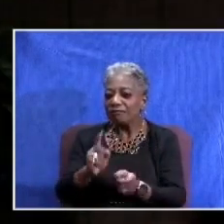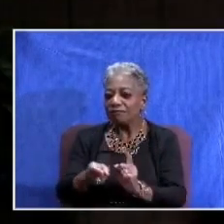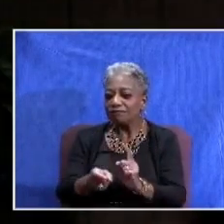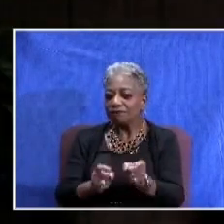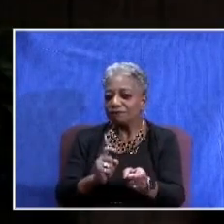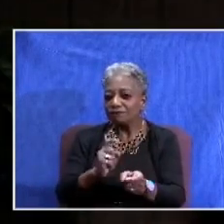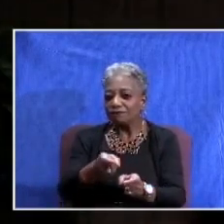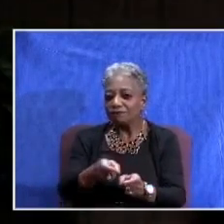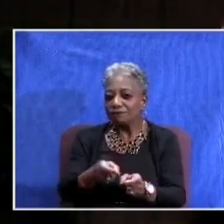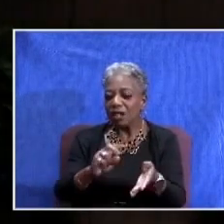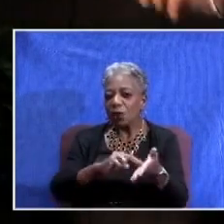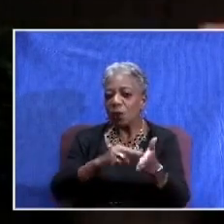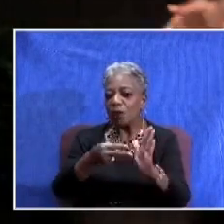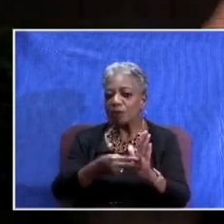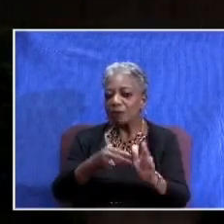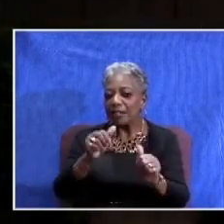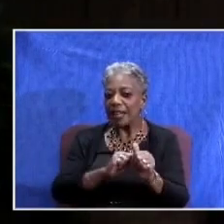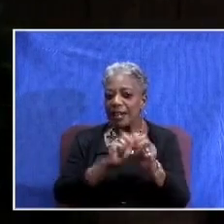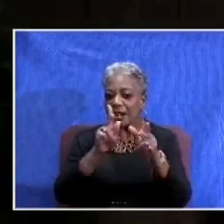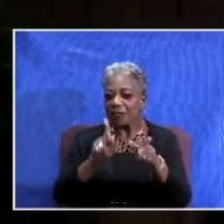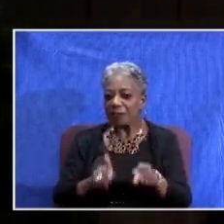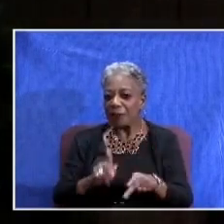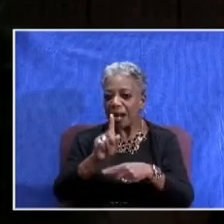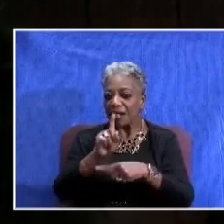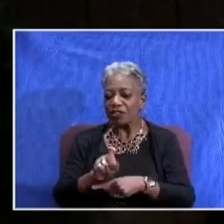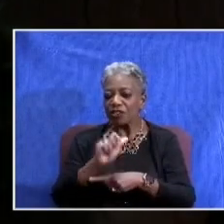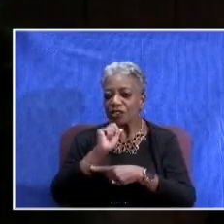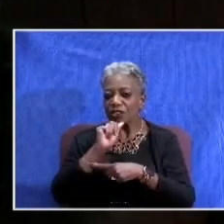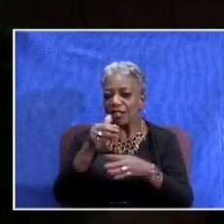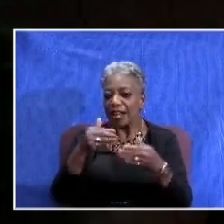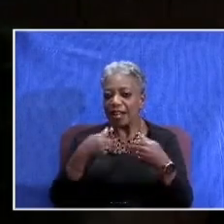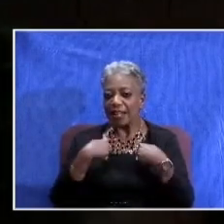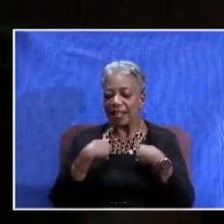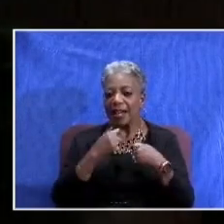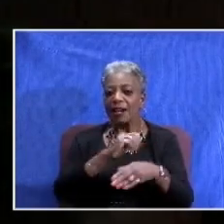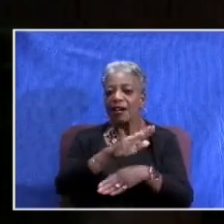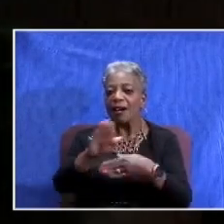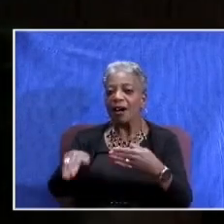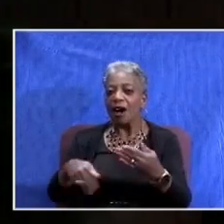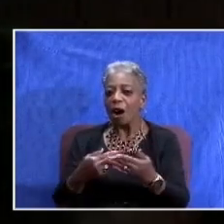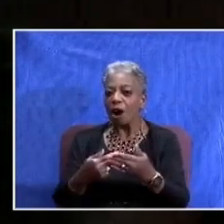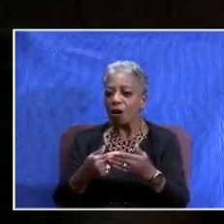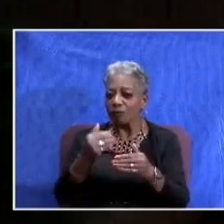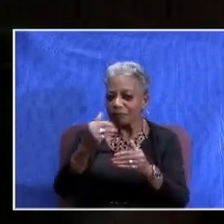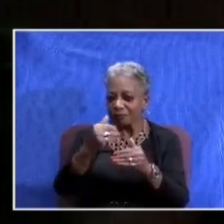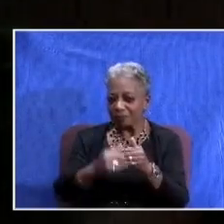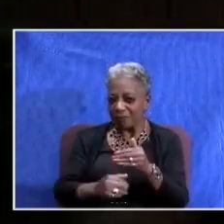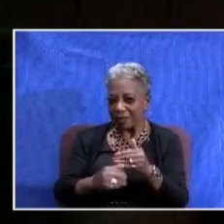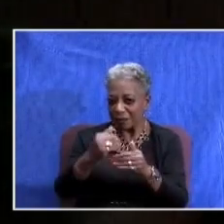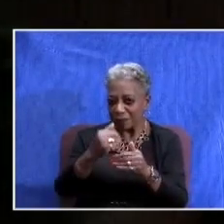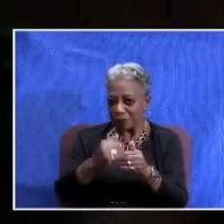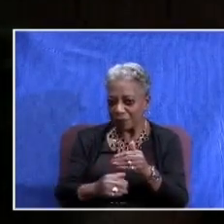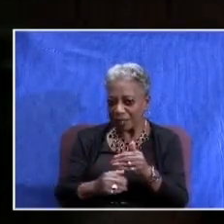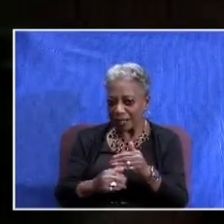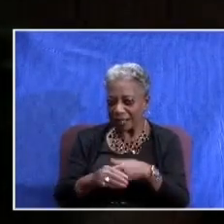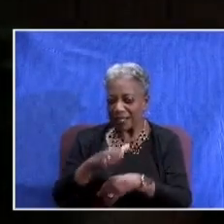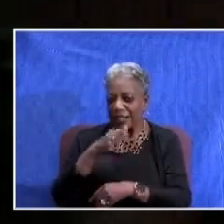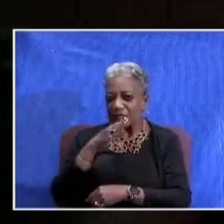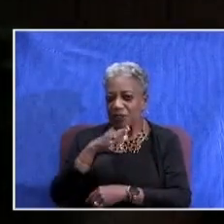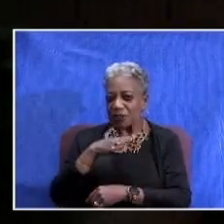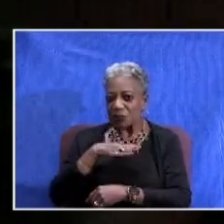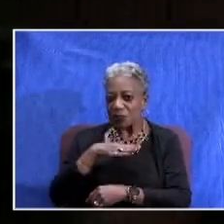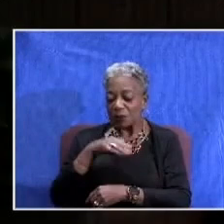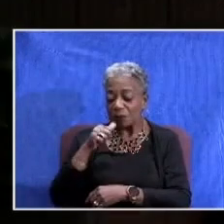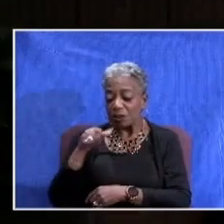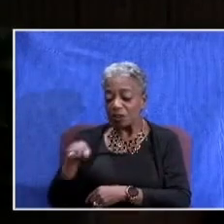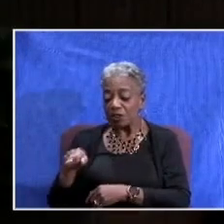bread. So that's what, redistribute the bread. This woman was looking for another kind of